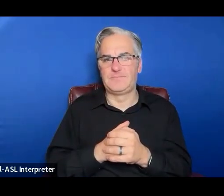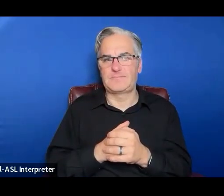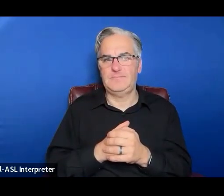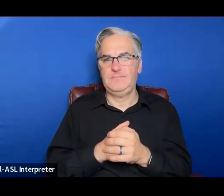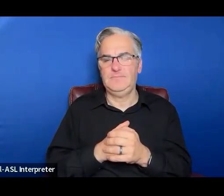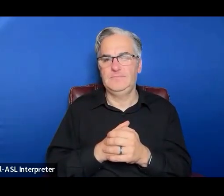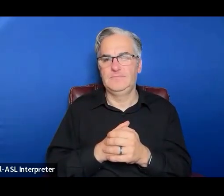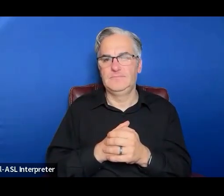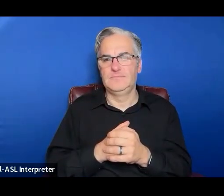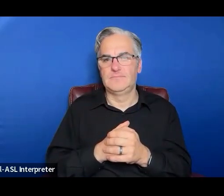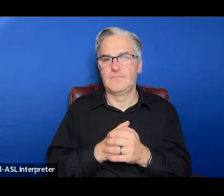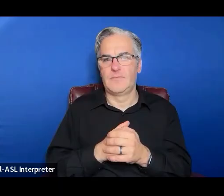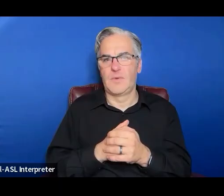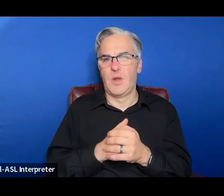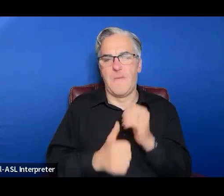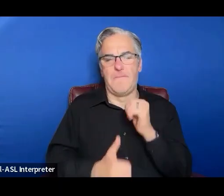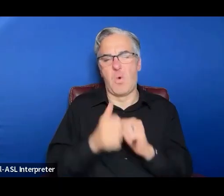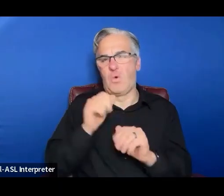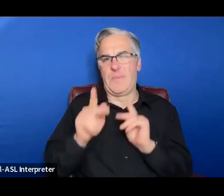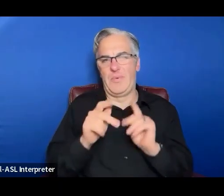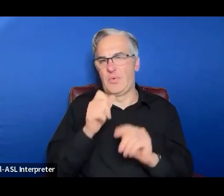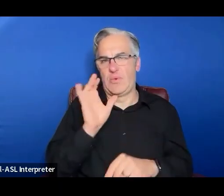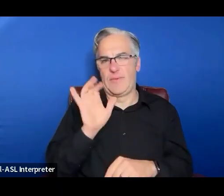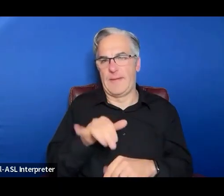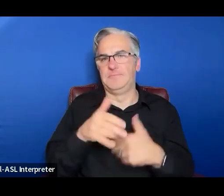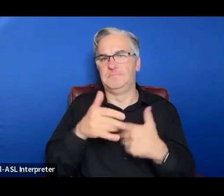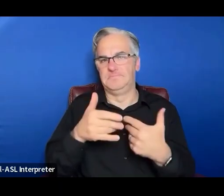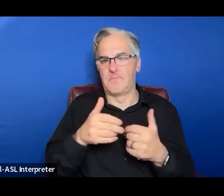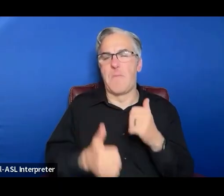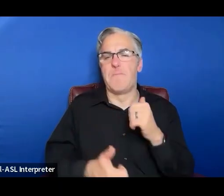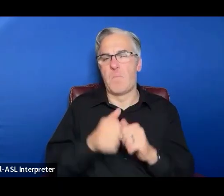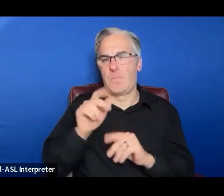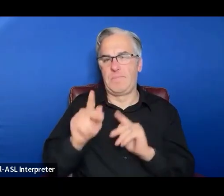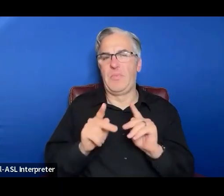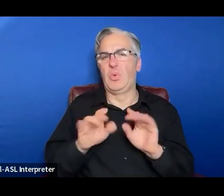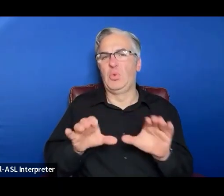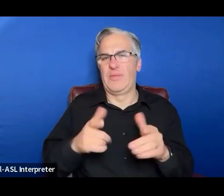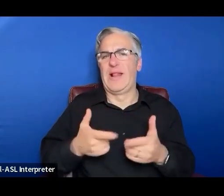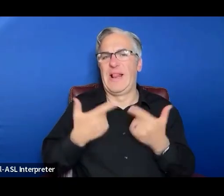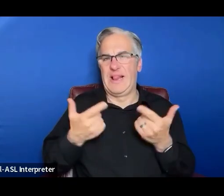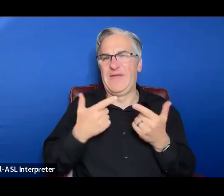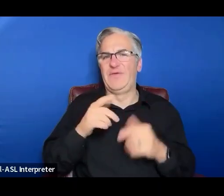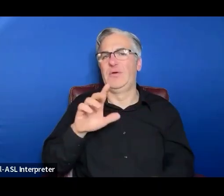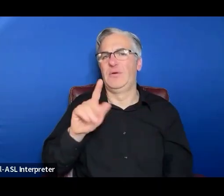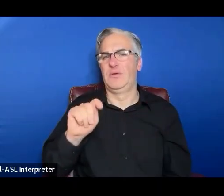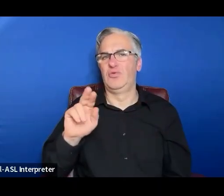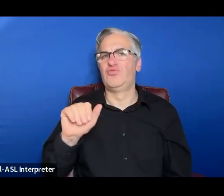it's not something that most people do. Most people do the living trust,